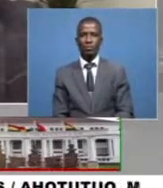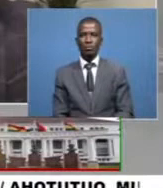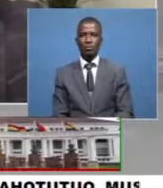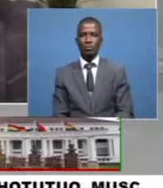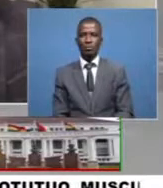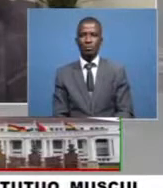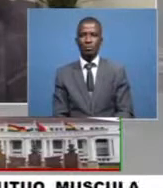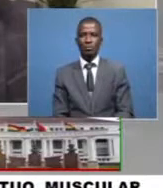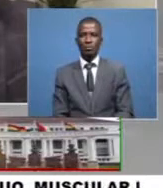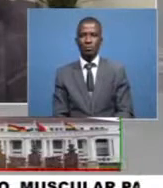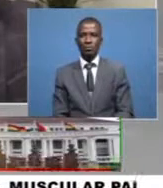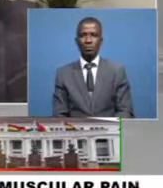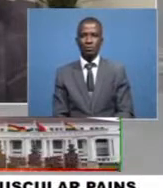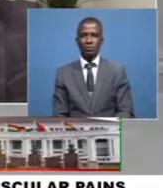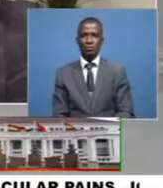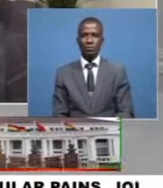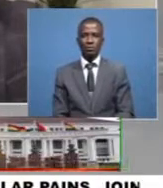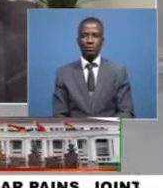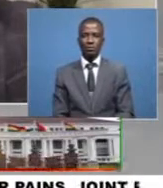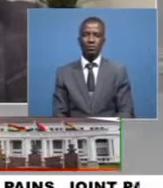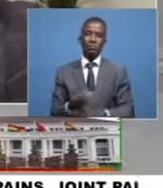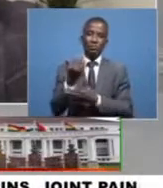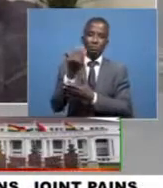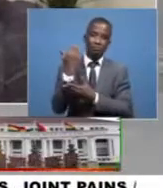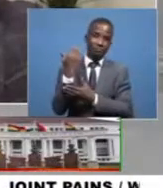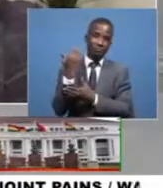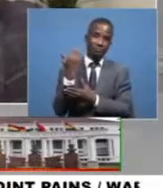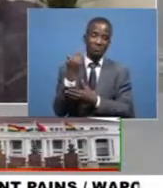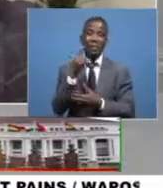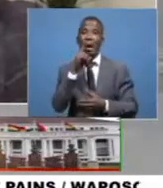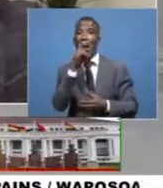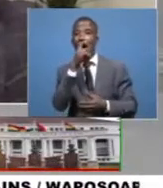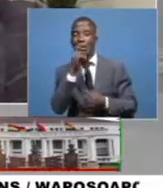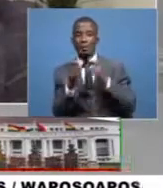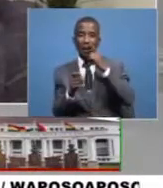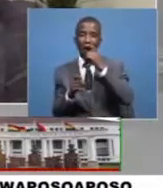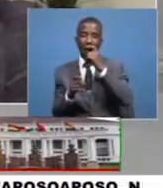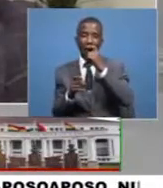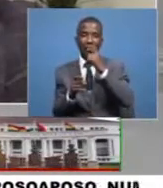stated earlier, that hearsay evidence is not admissible.